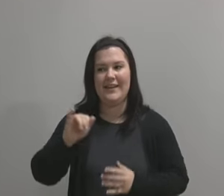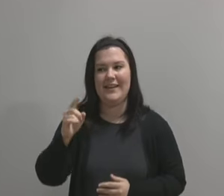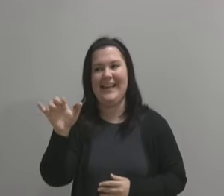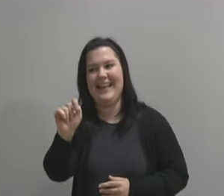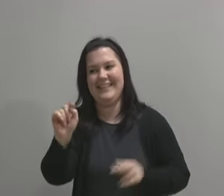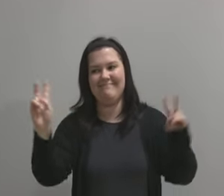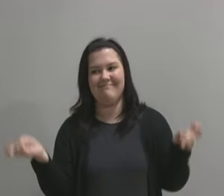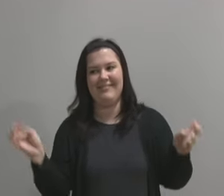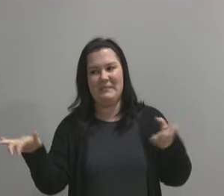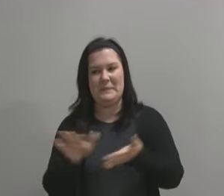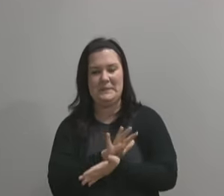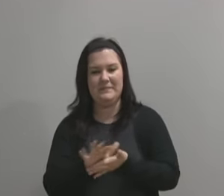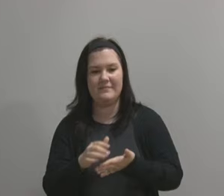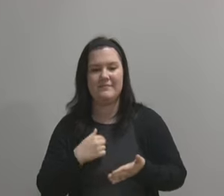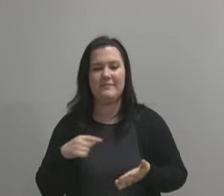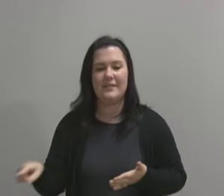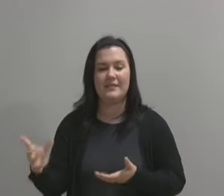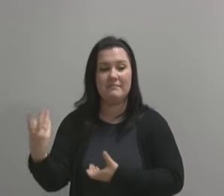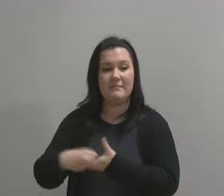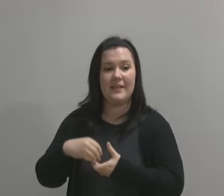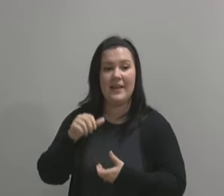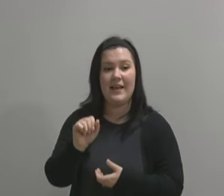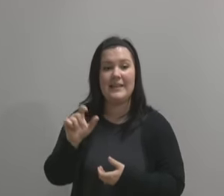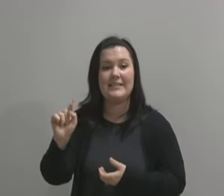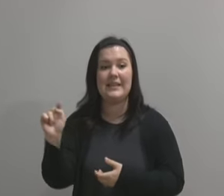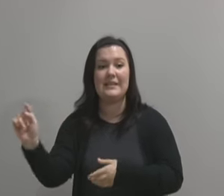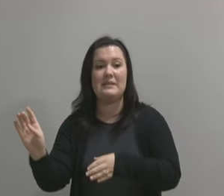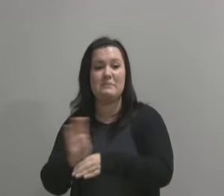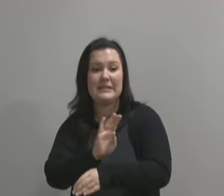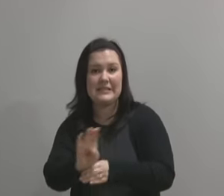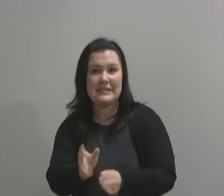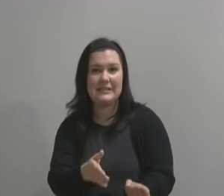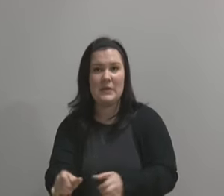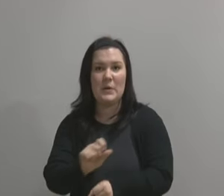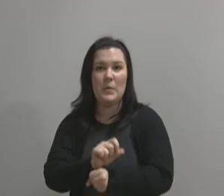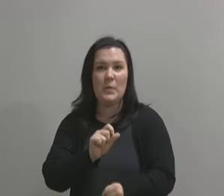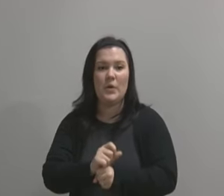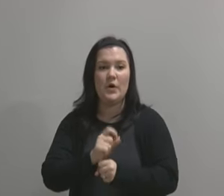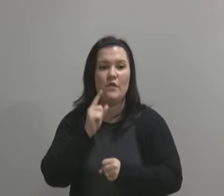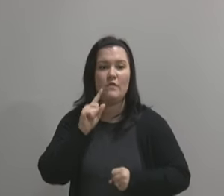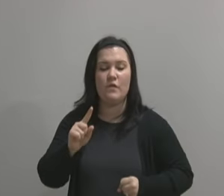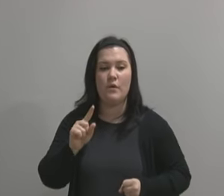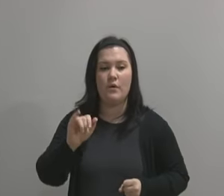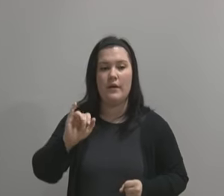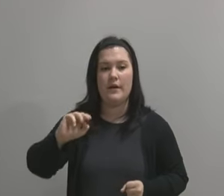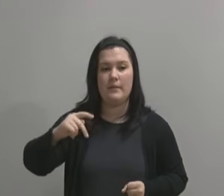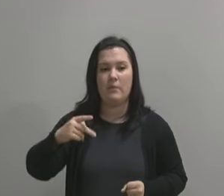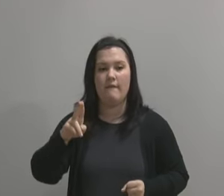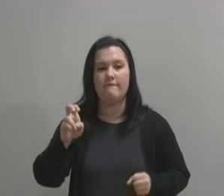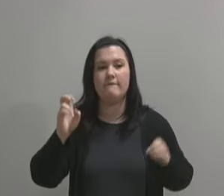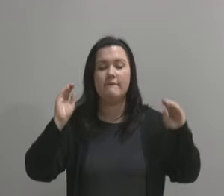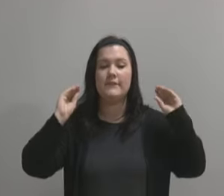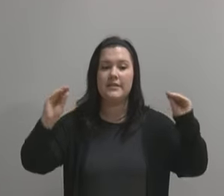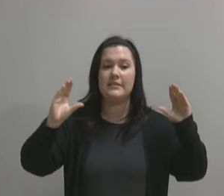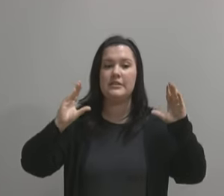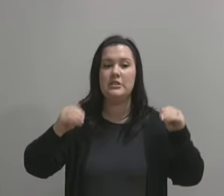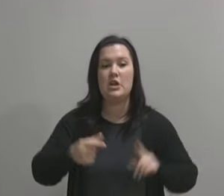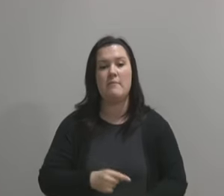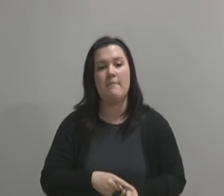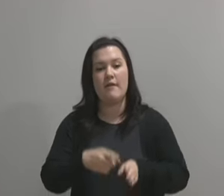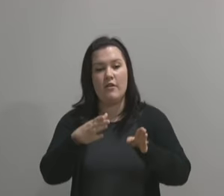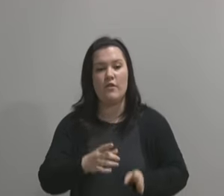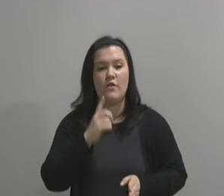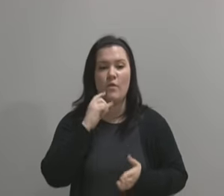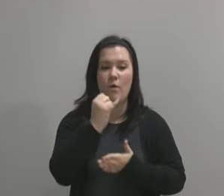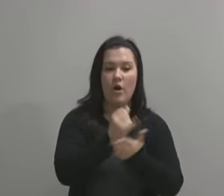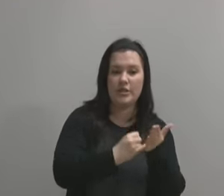Troy has interned at AT&T Business and worked as an improvisation teaching specialist for the School of Arts, Humanities,